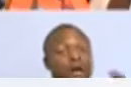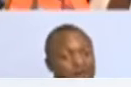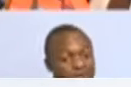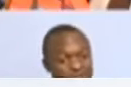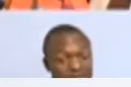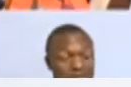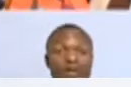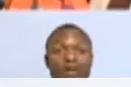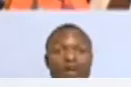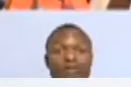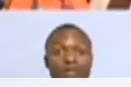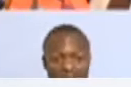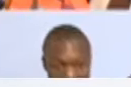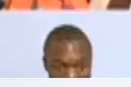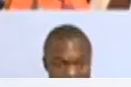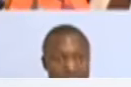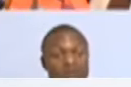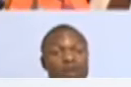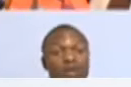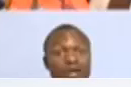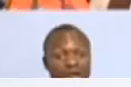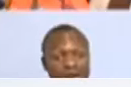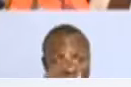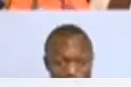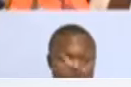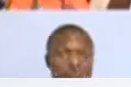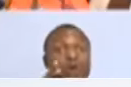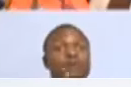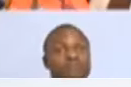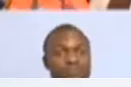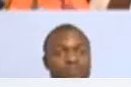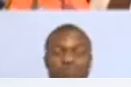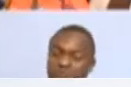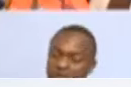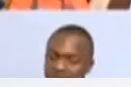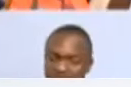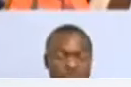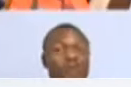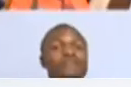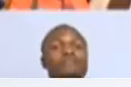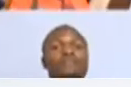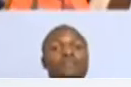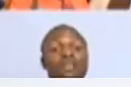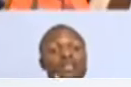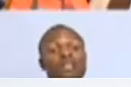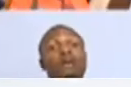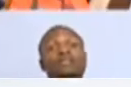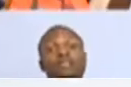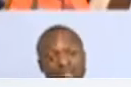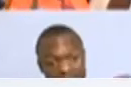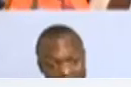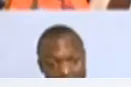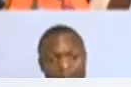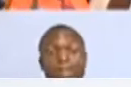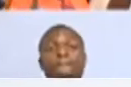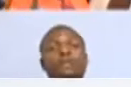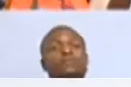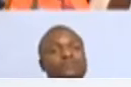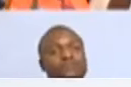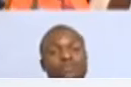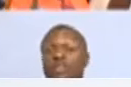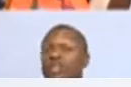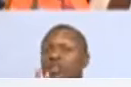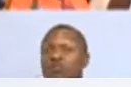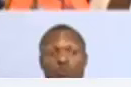region, around the world. And we're doing fine in that area. So please, no